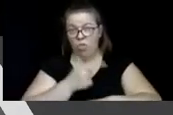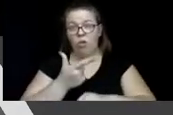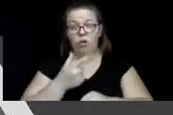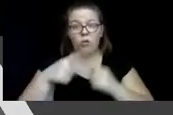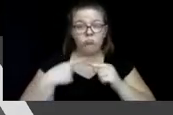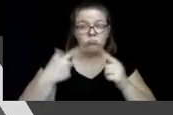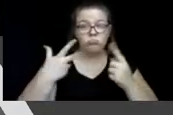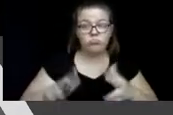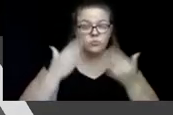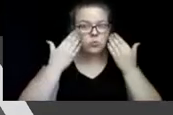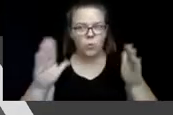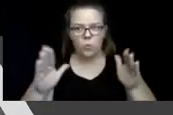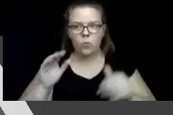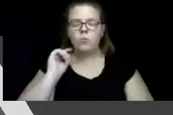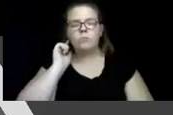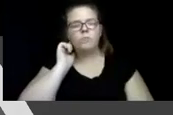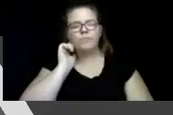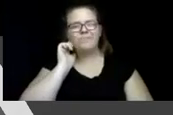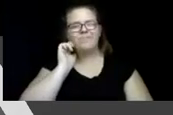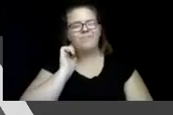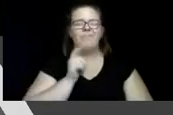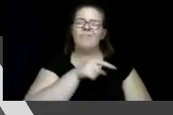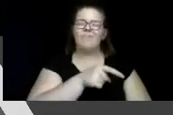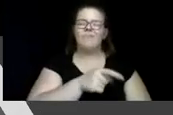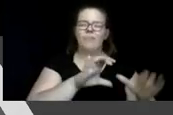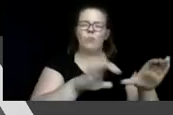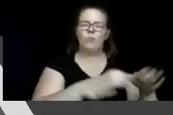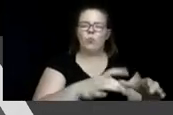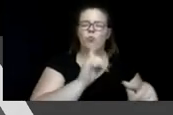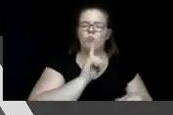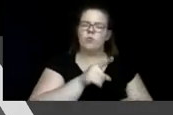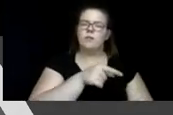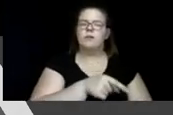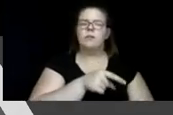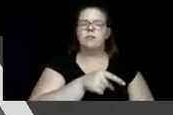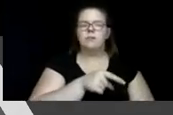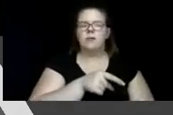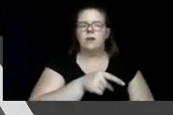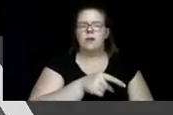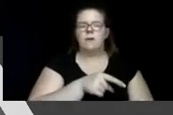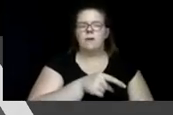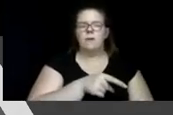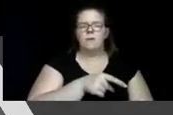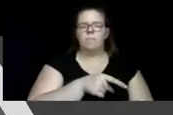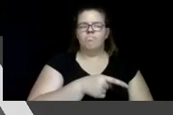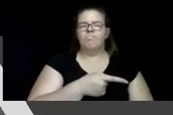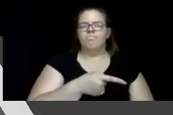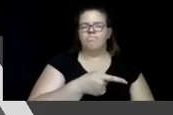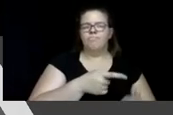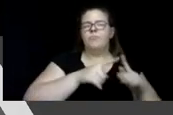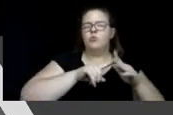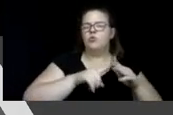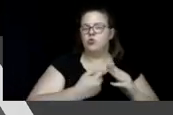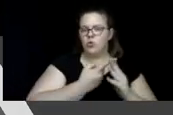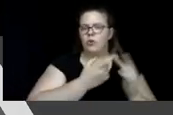They would be the group that would really start with that, the big portion of outreach. And